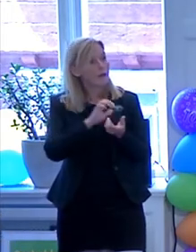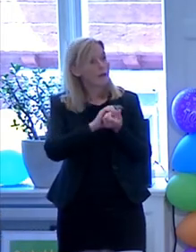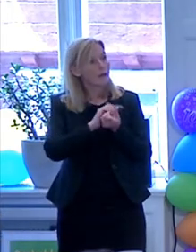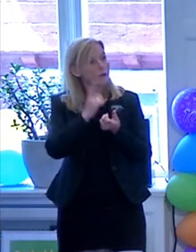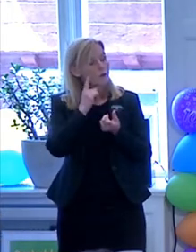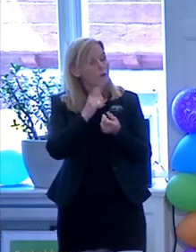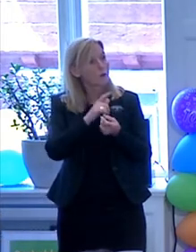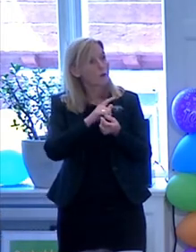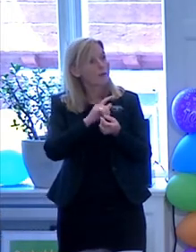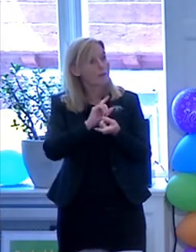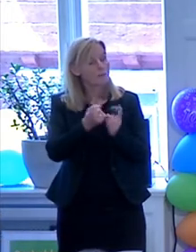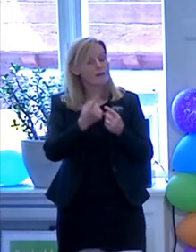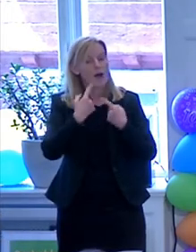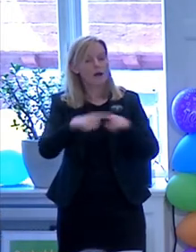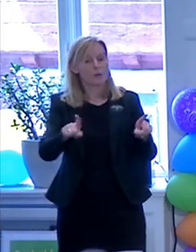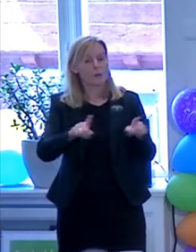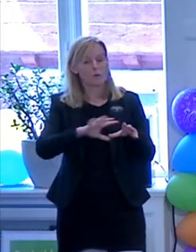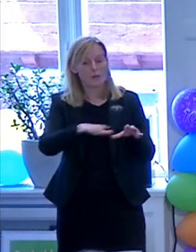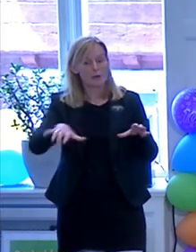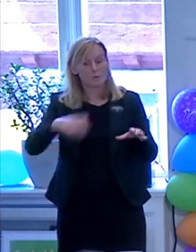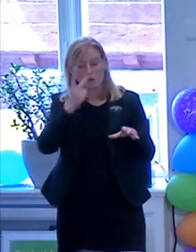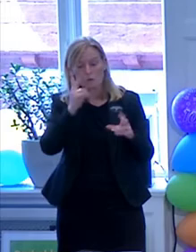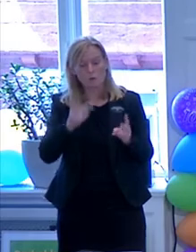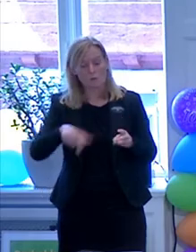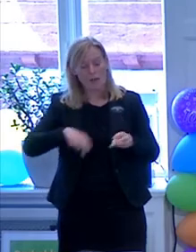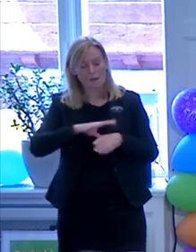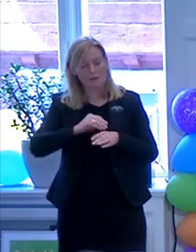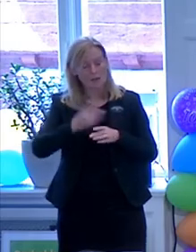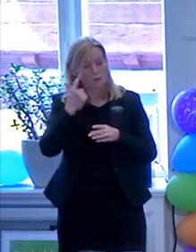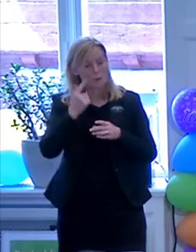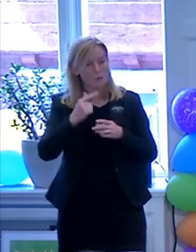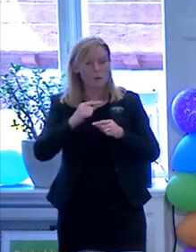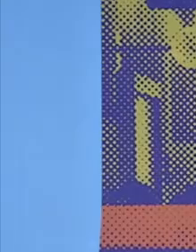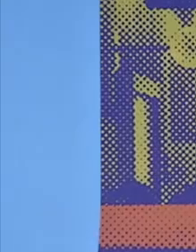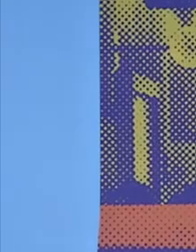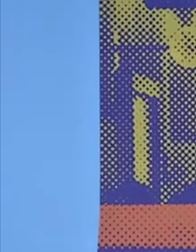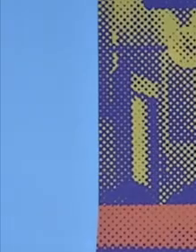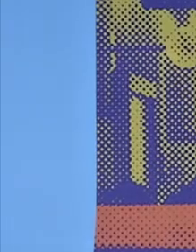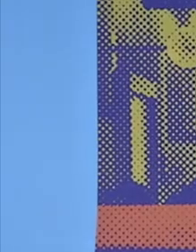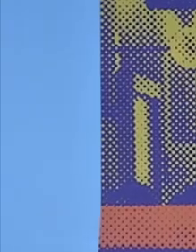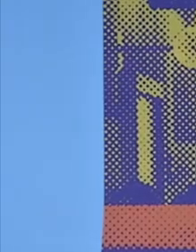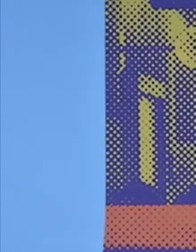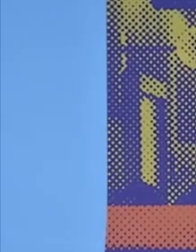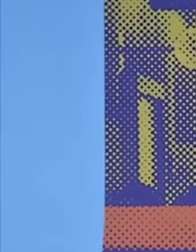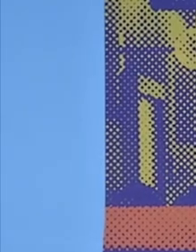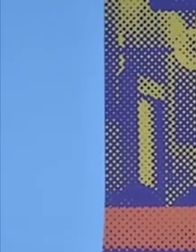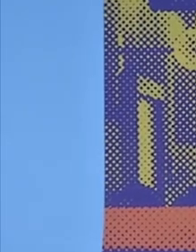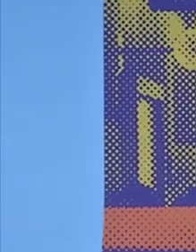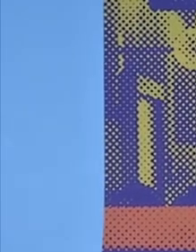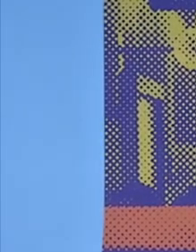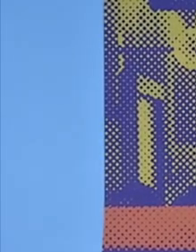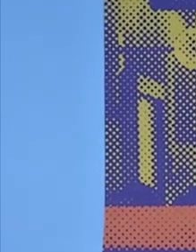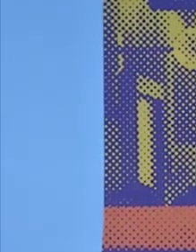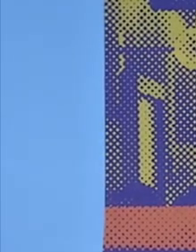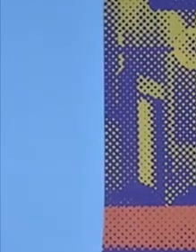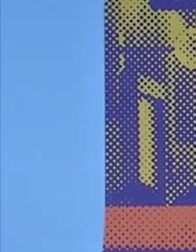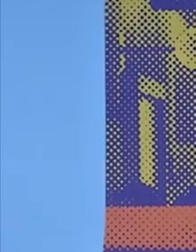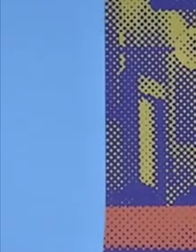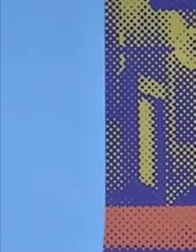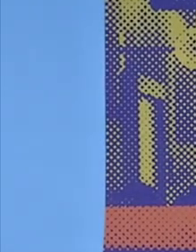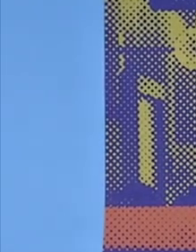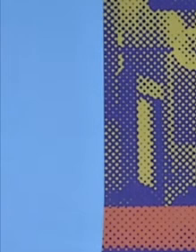have been done differently or more difficultly in that? So we have tried to